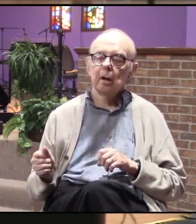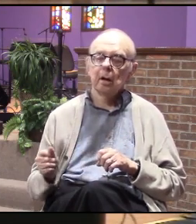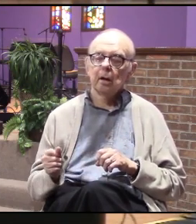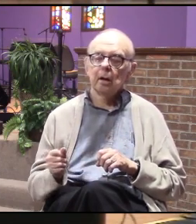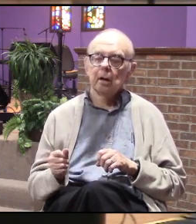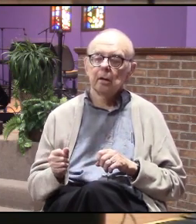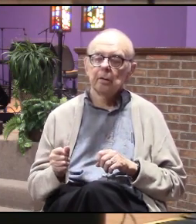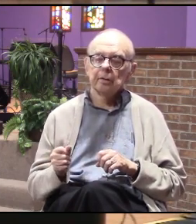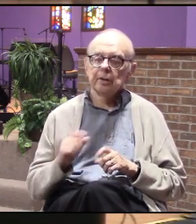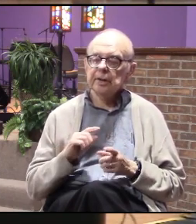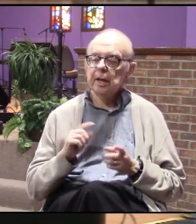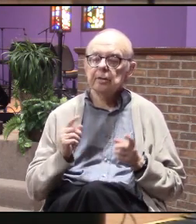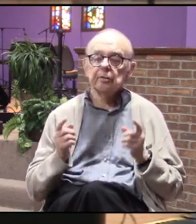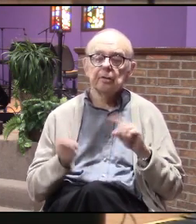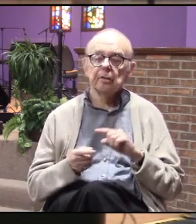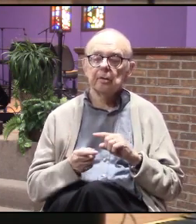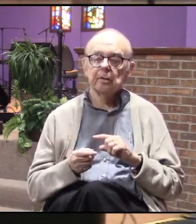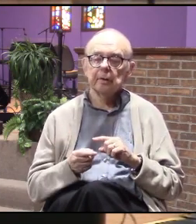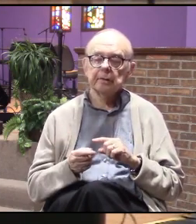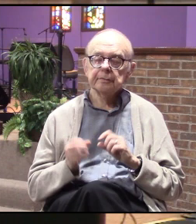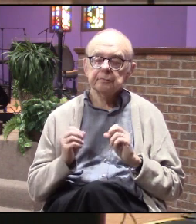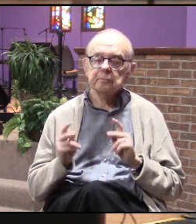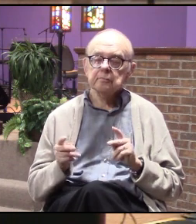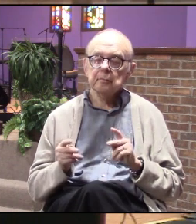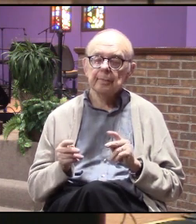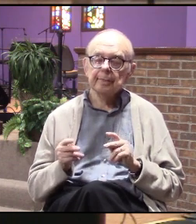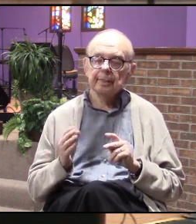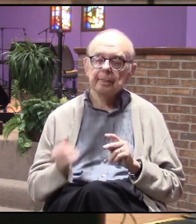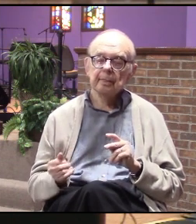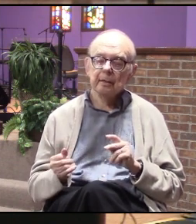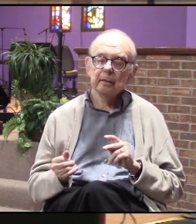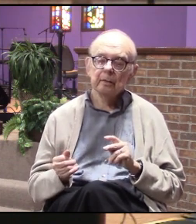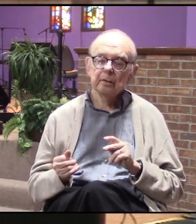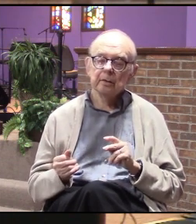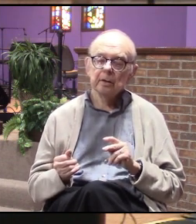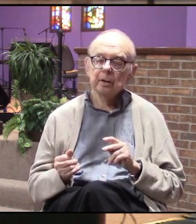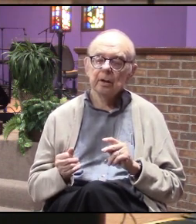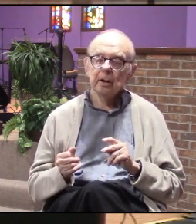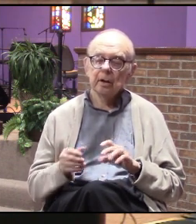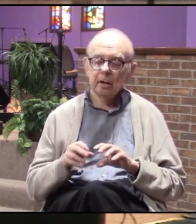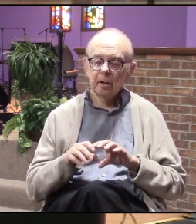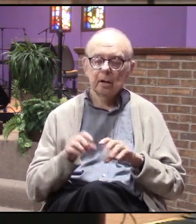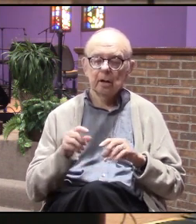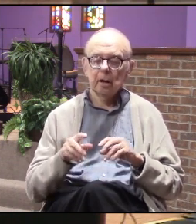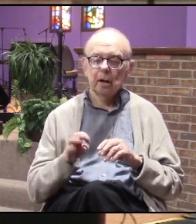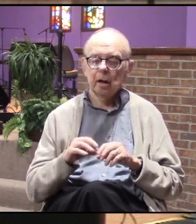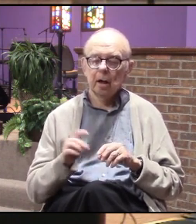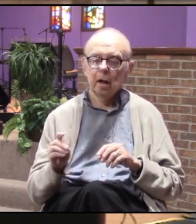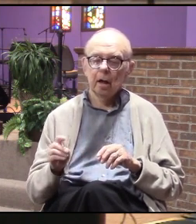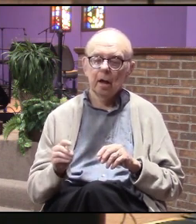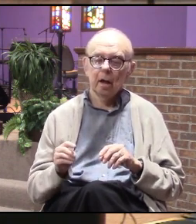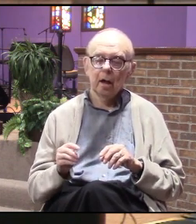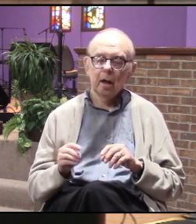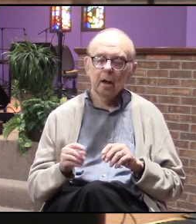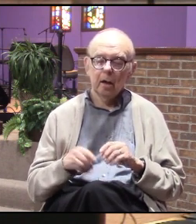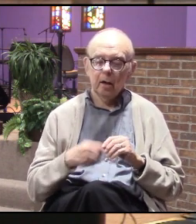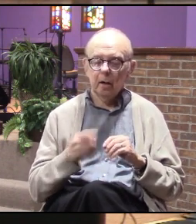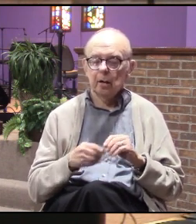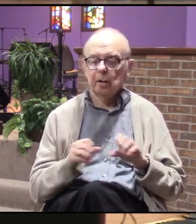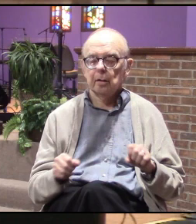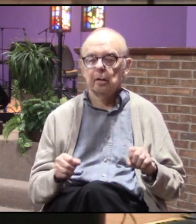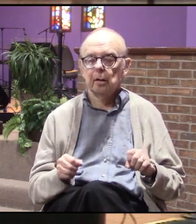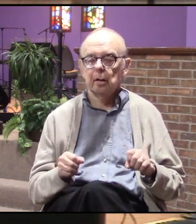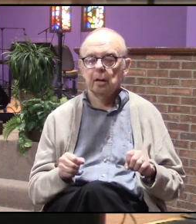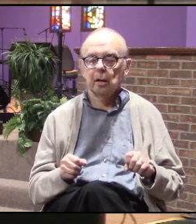couldn't turn the couch. And they said, okay, well, why don't we just get a rope and we'll tie on the